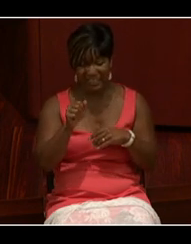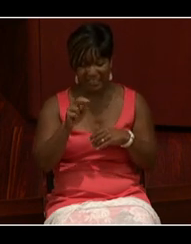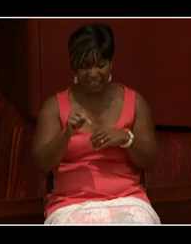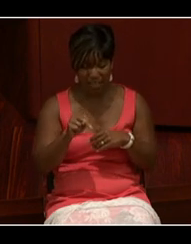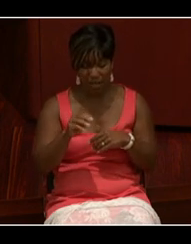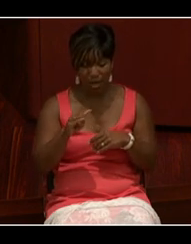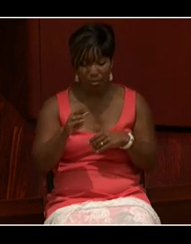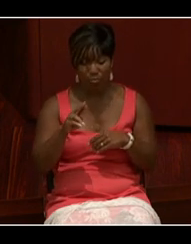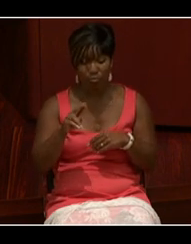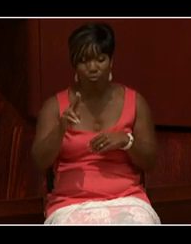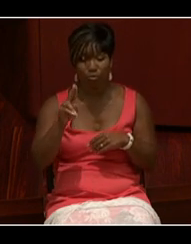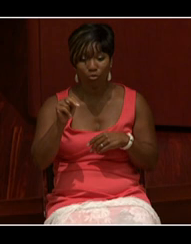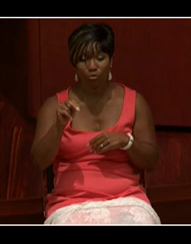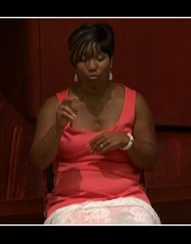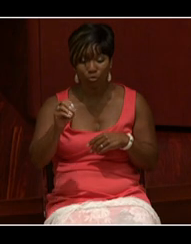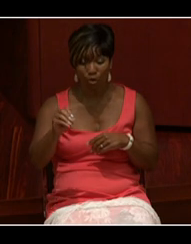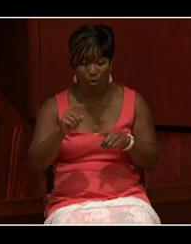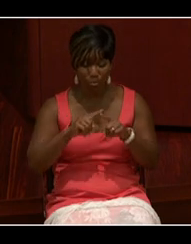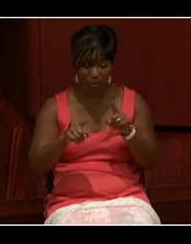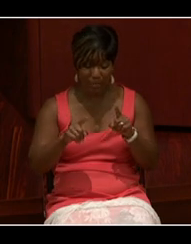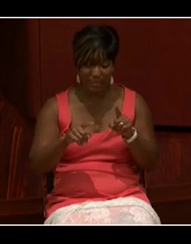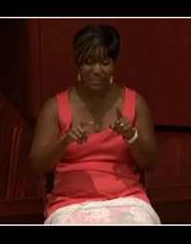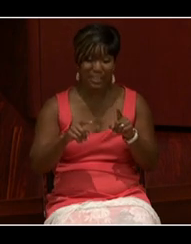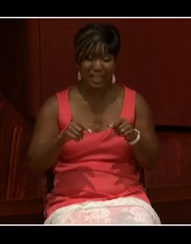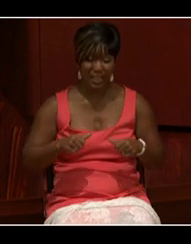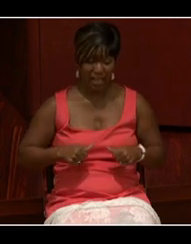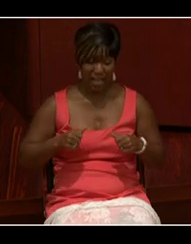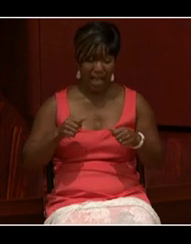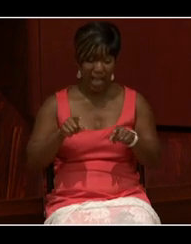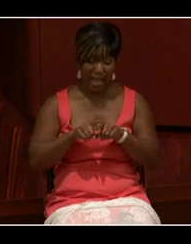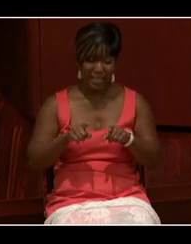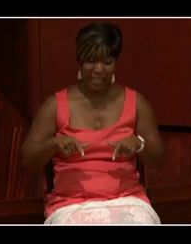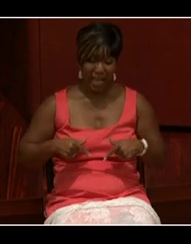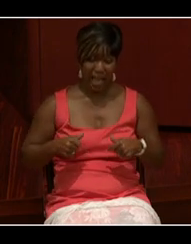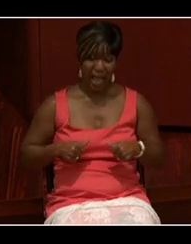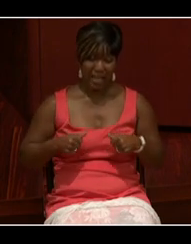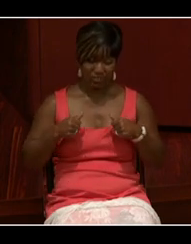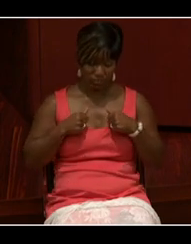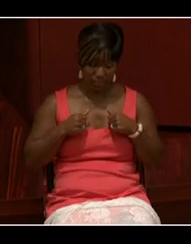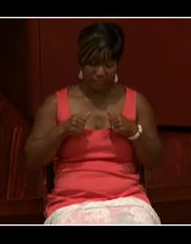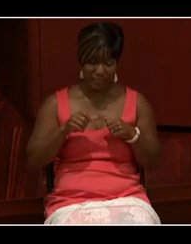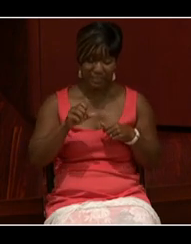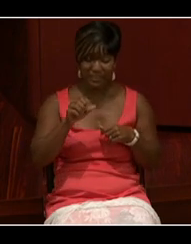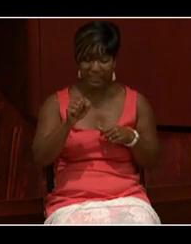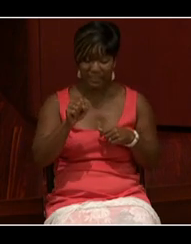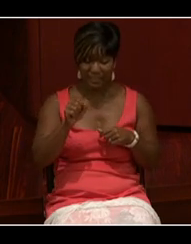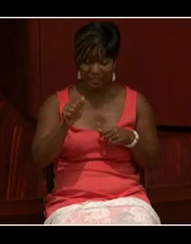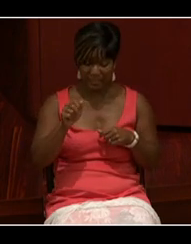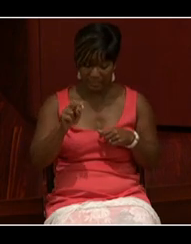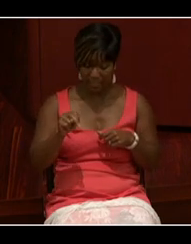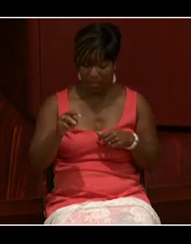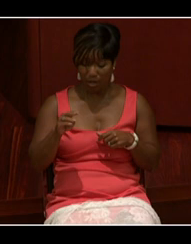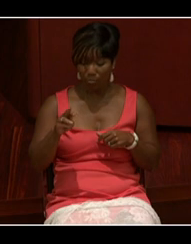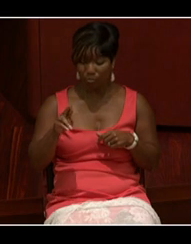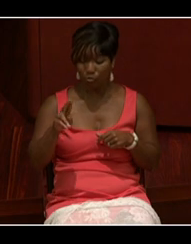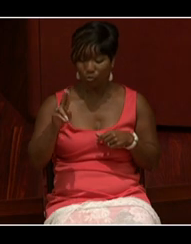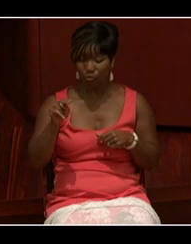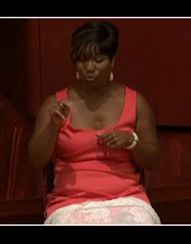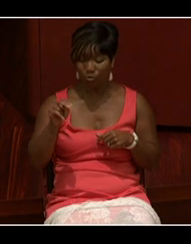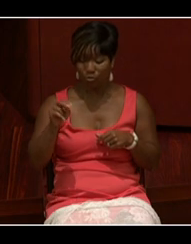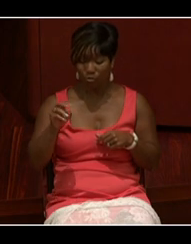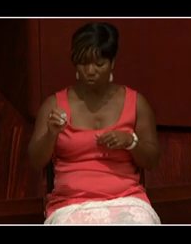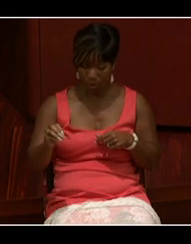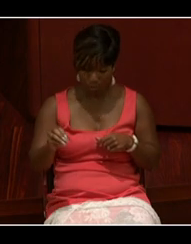sanbruno.archives@nara, and you'll note that their address is in San Bruno, California, but they are known as the National Archives at San Francisco. They, of course, hold